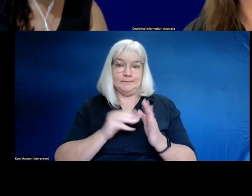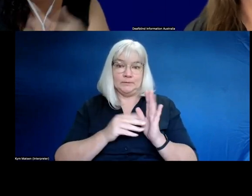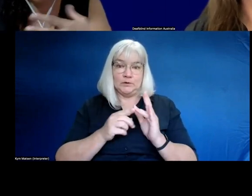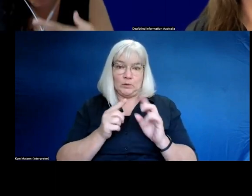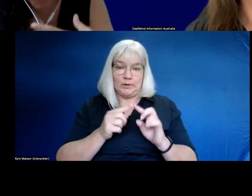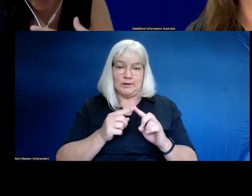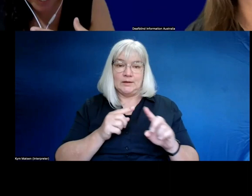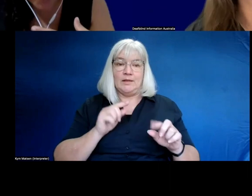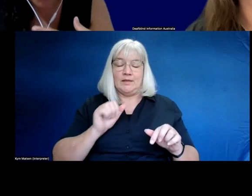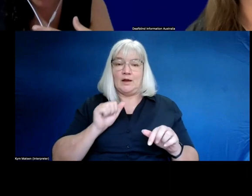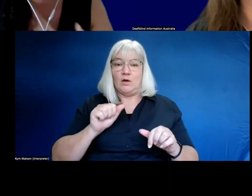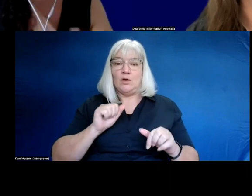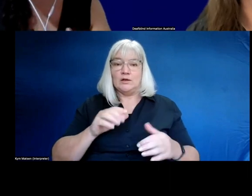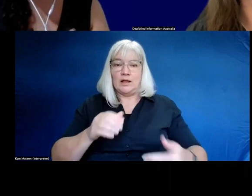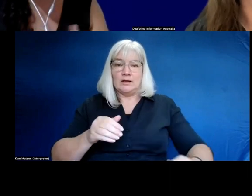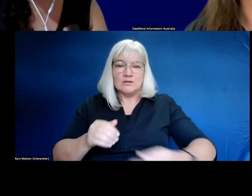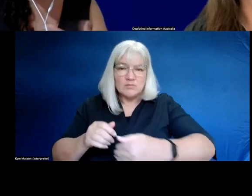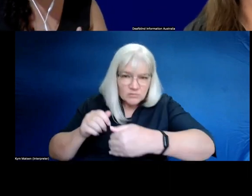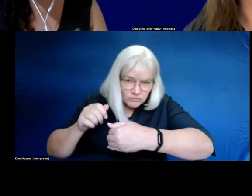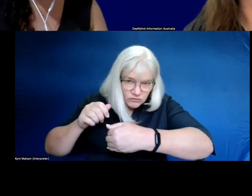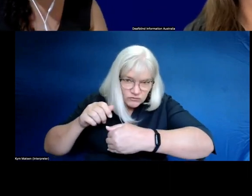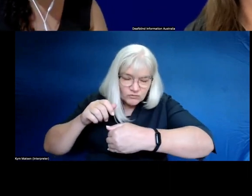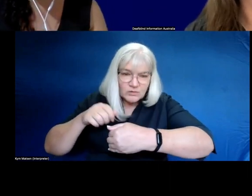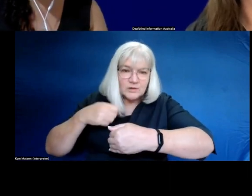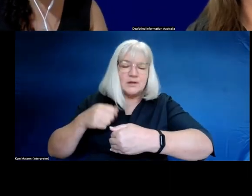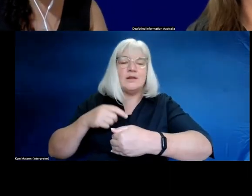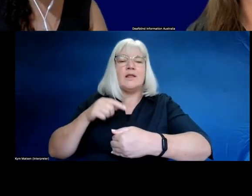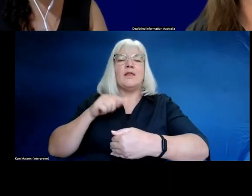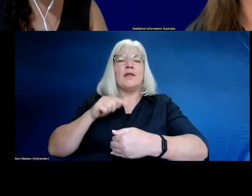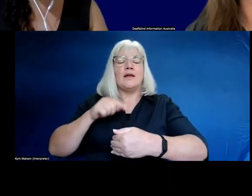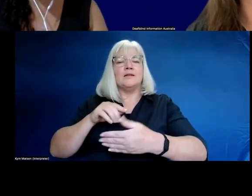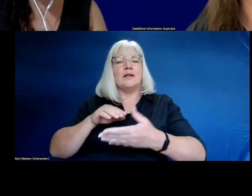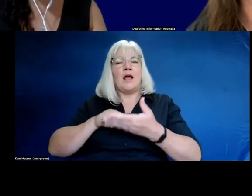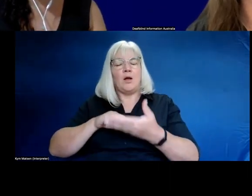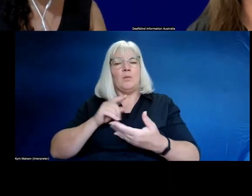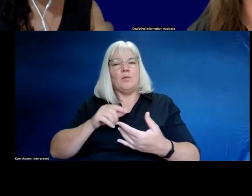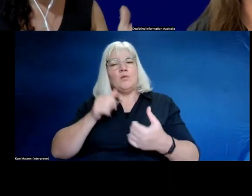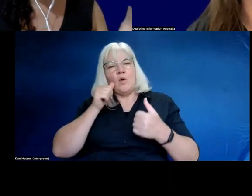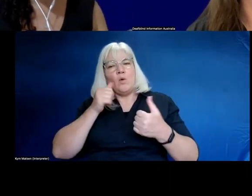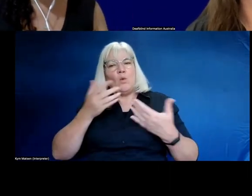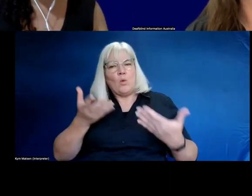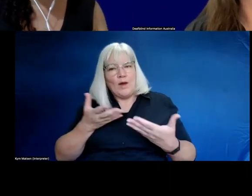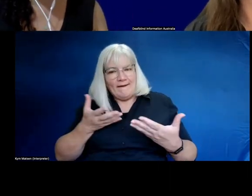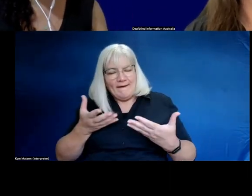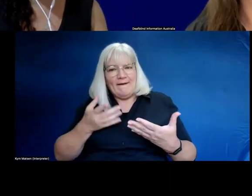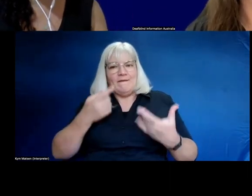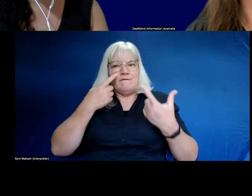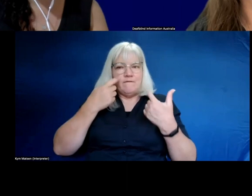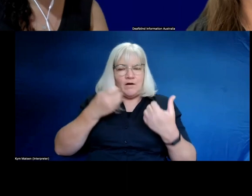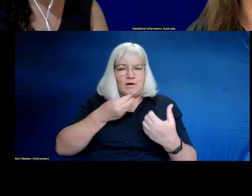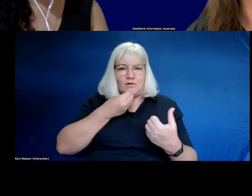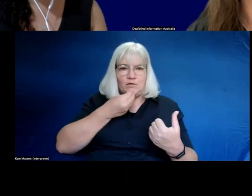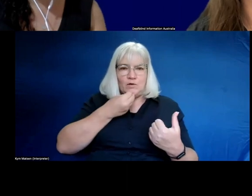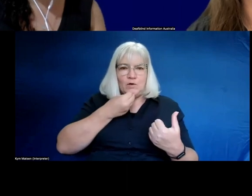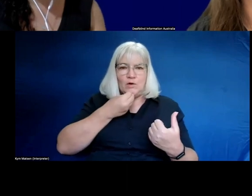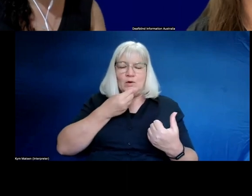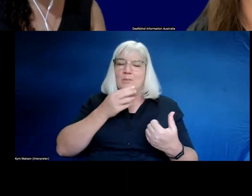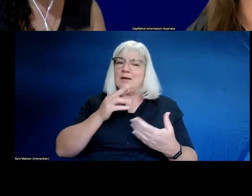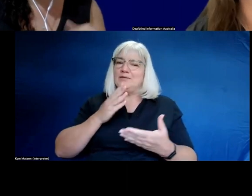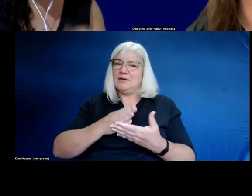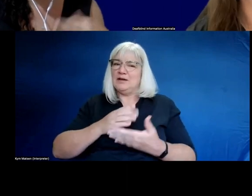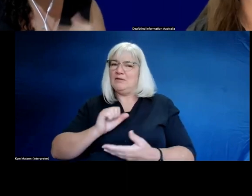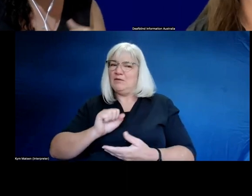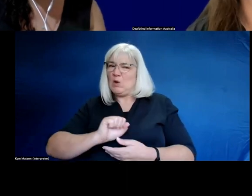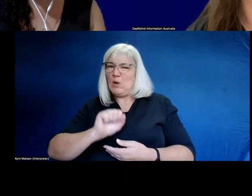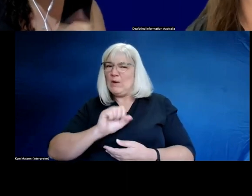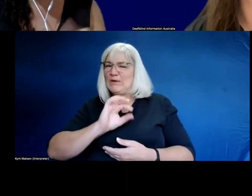bowl and being down is something that she uses to help access and orientate, for her, it's not so safe because her